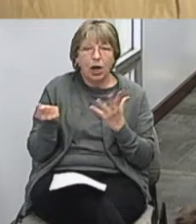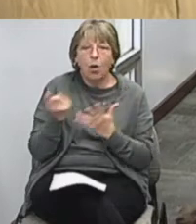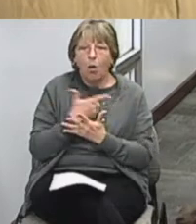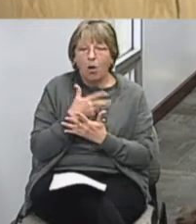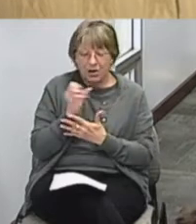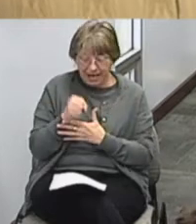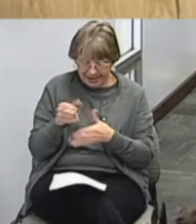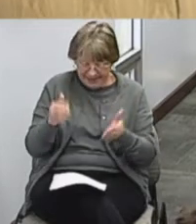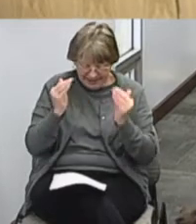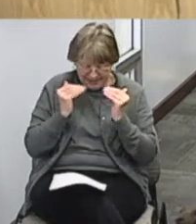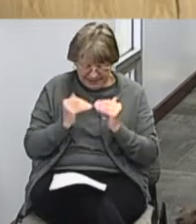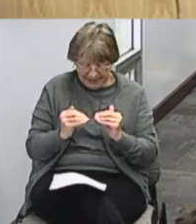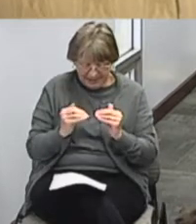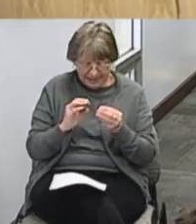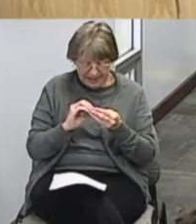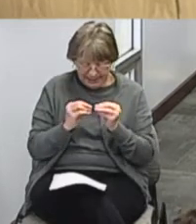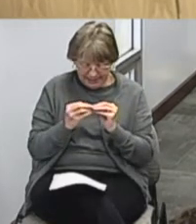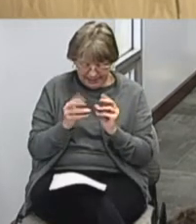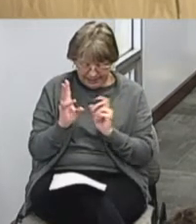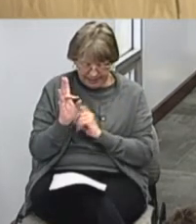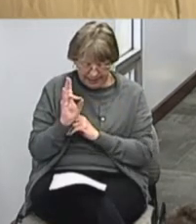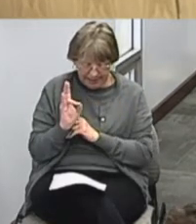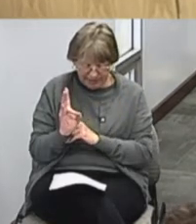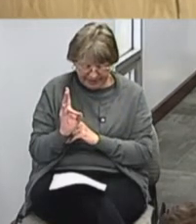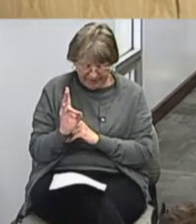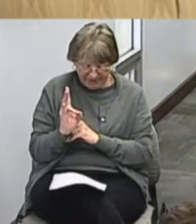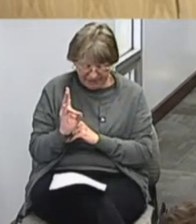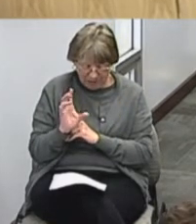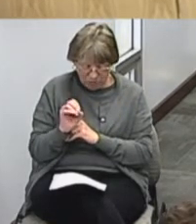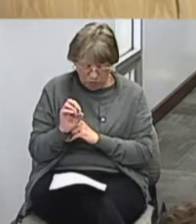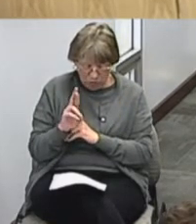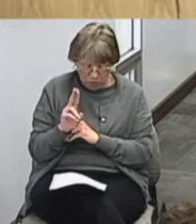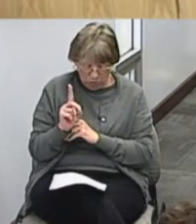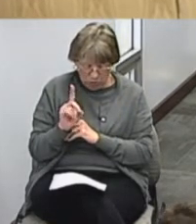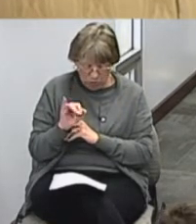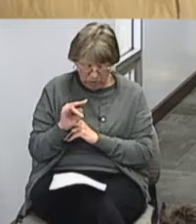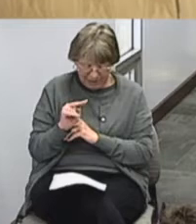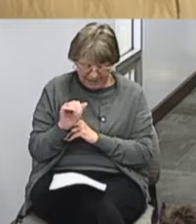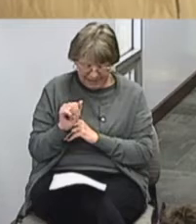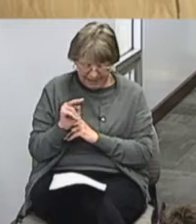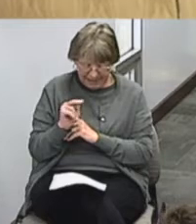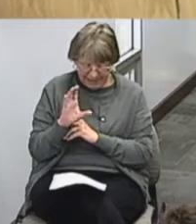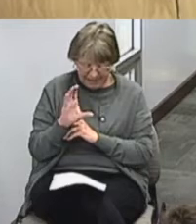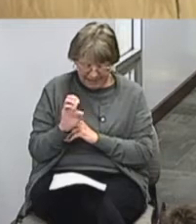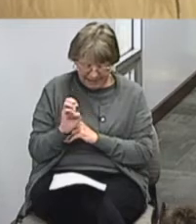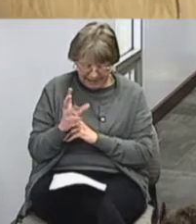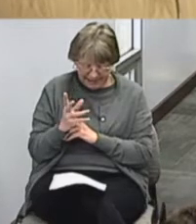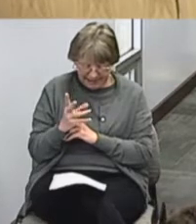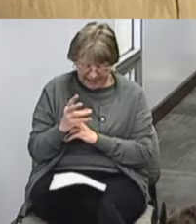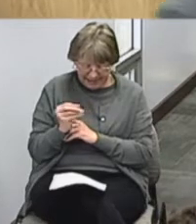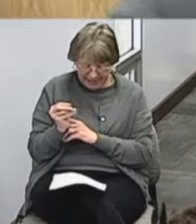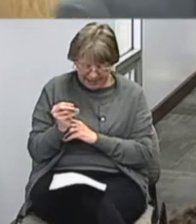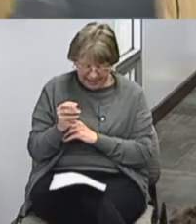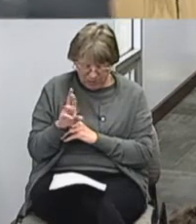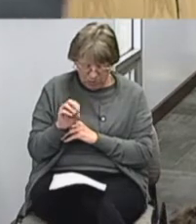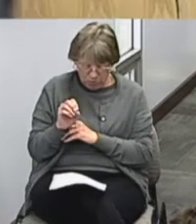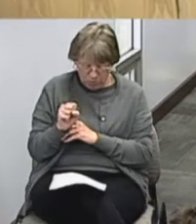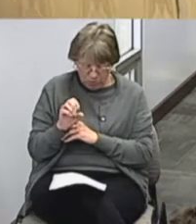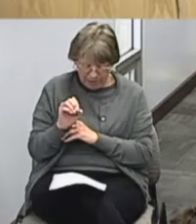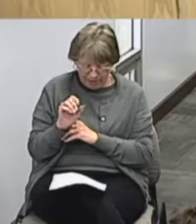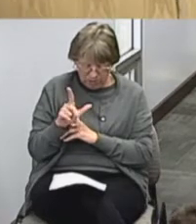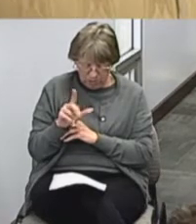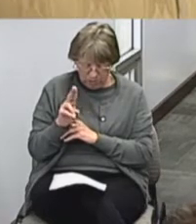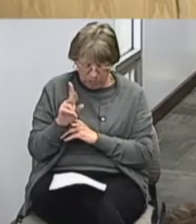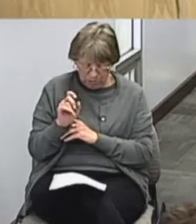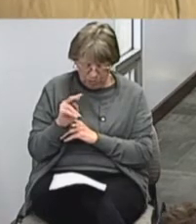Yes. Next item, please. Item 7A, resolution regarding